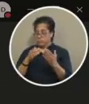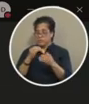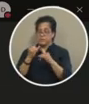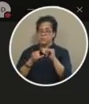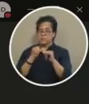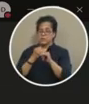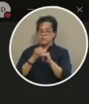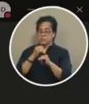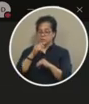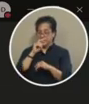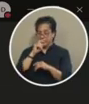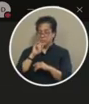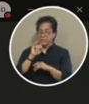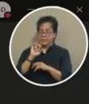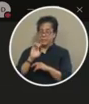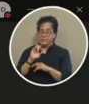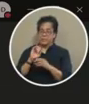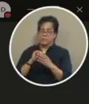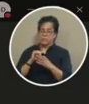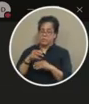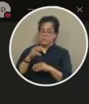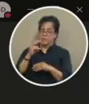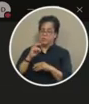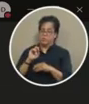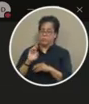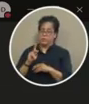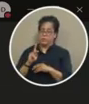International Eagle, Inc., the highest ranked offer.